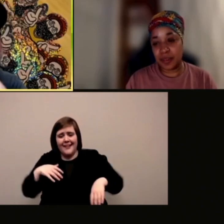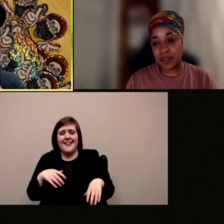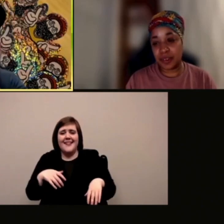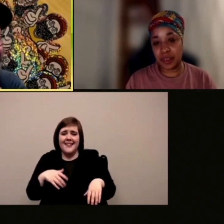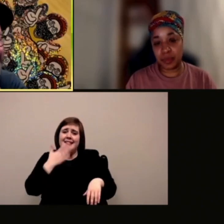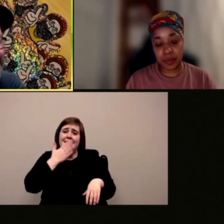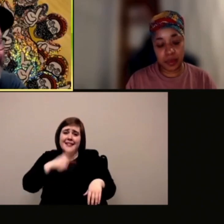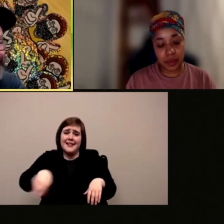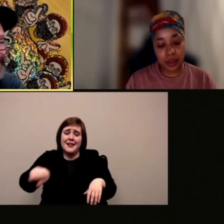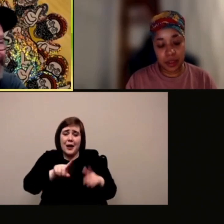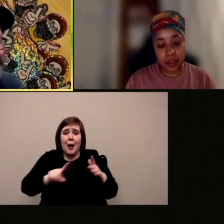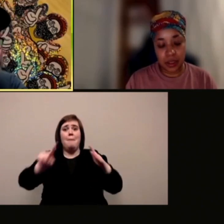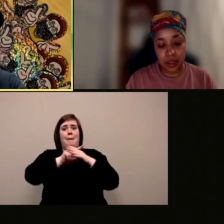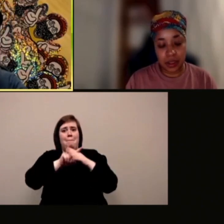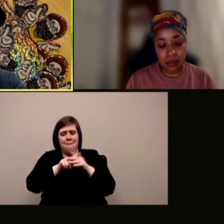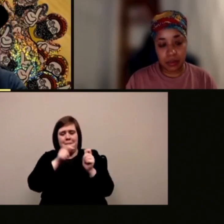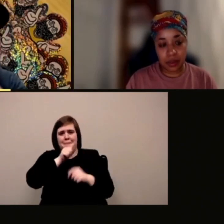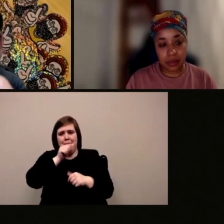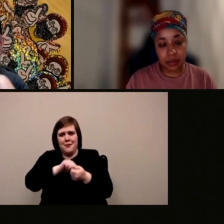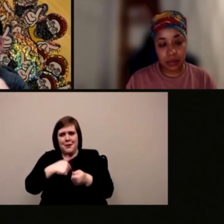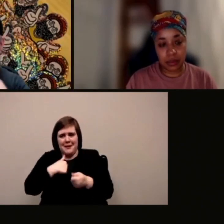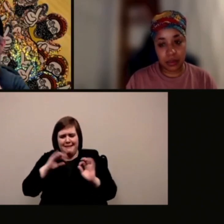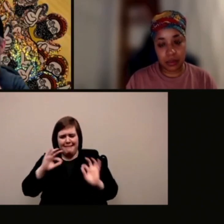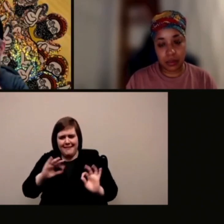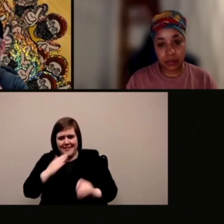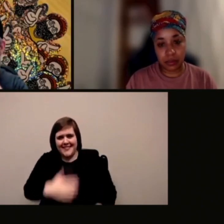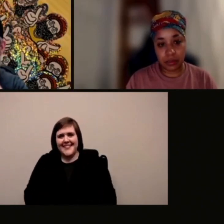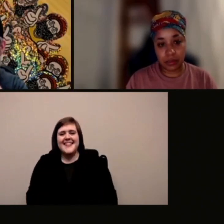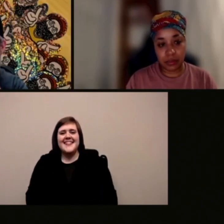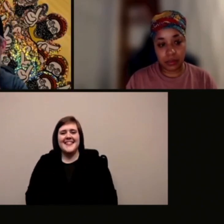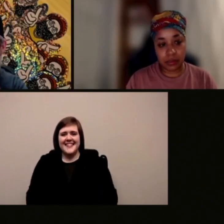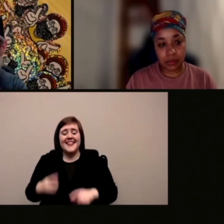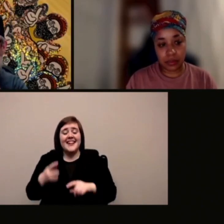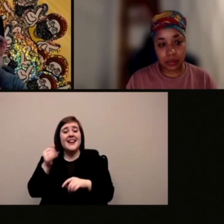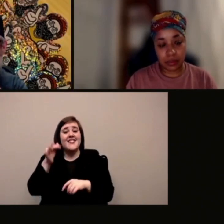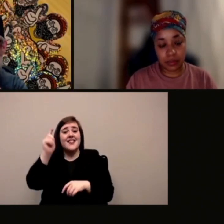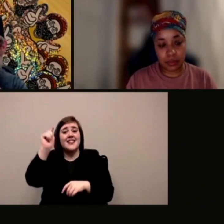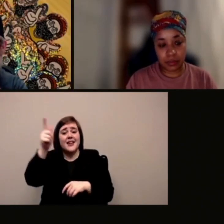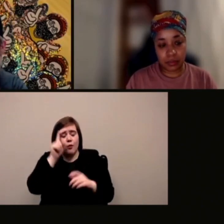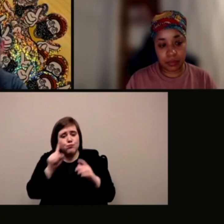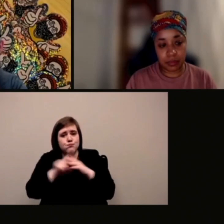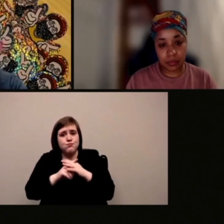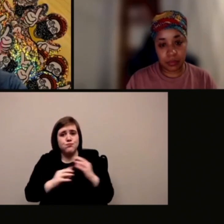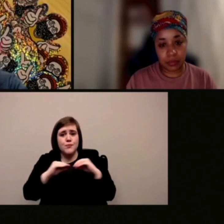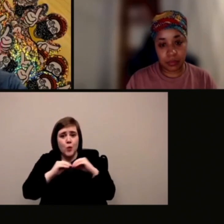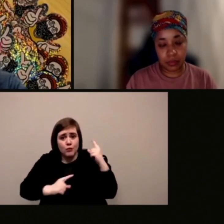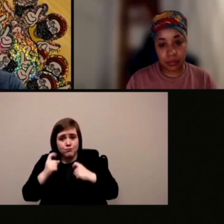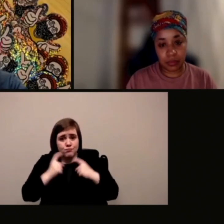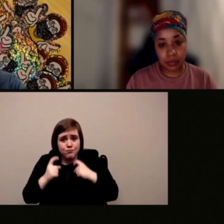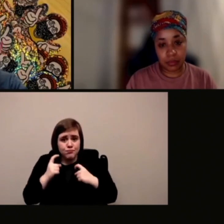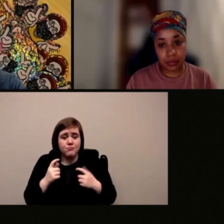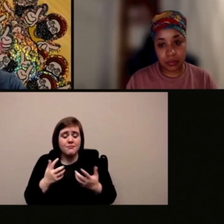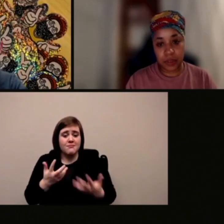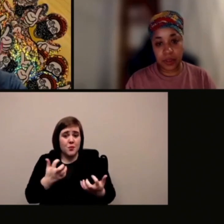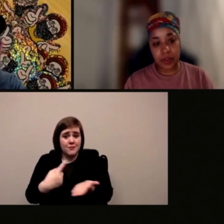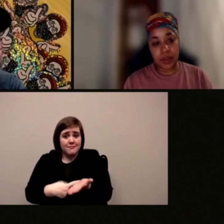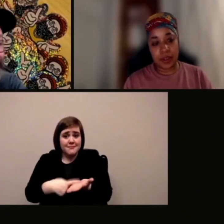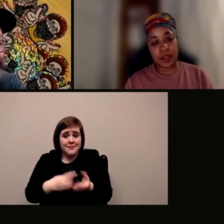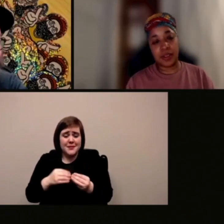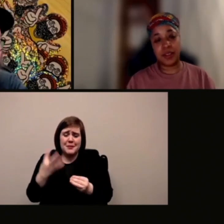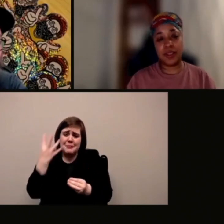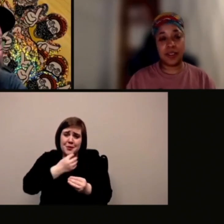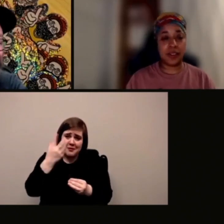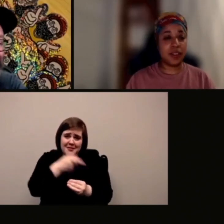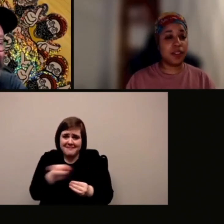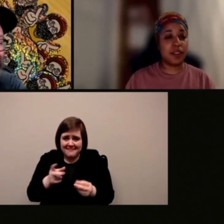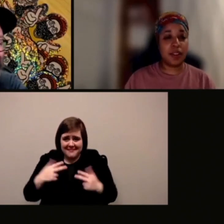me. And Absolutely. again, if you have more questions or want to connect with any of these beautiful human